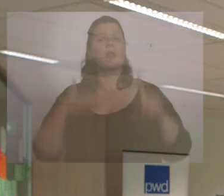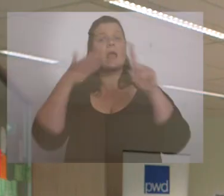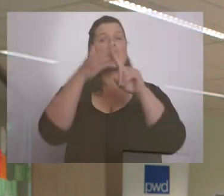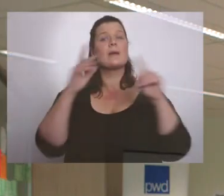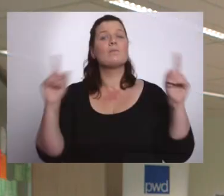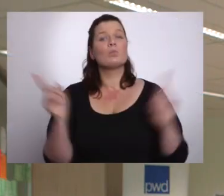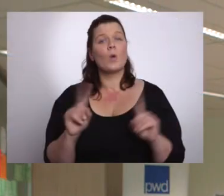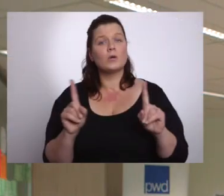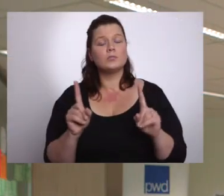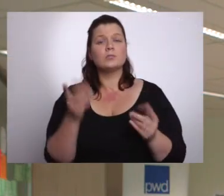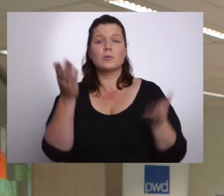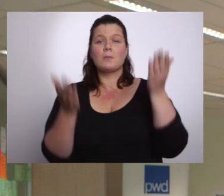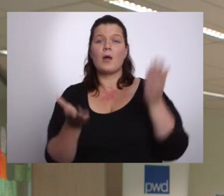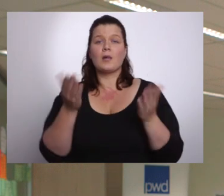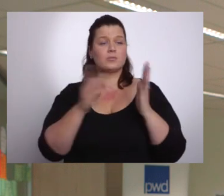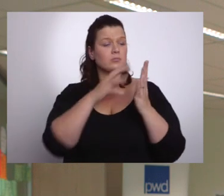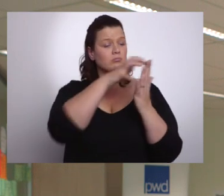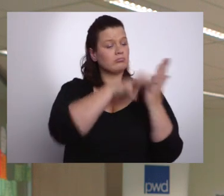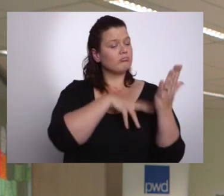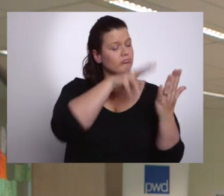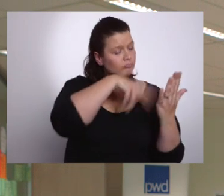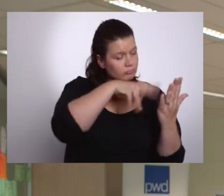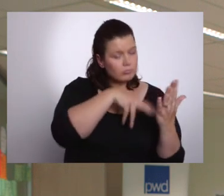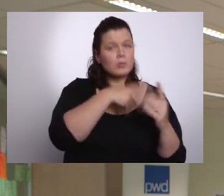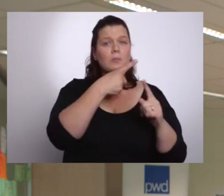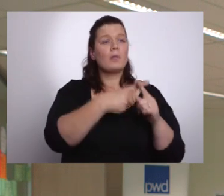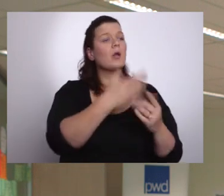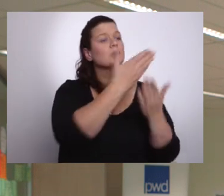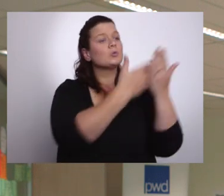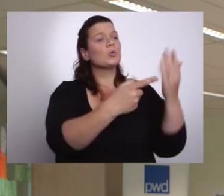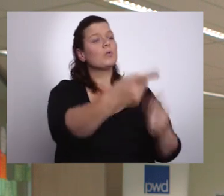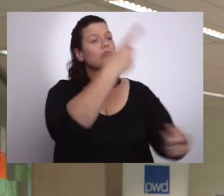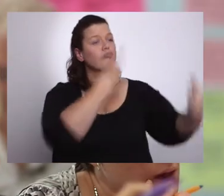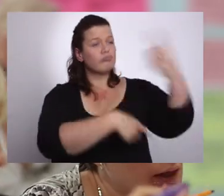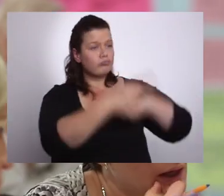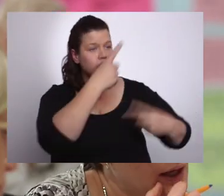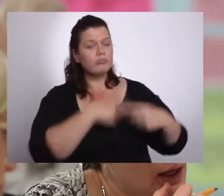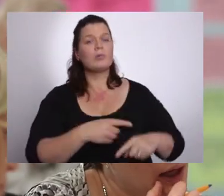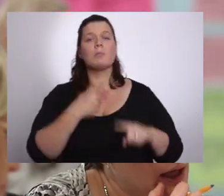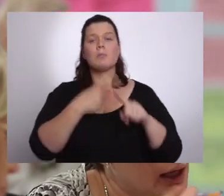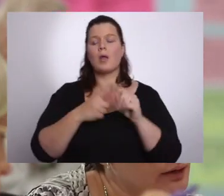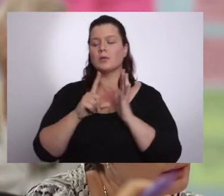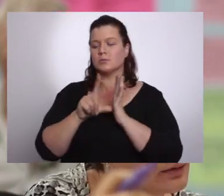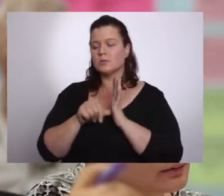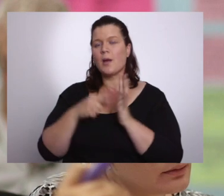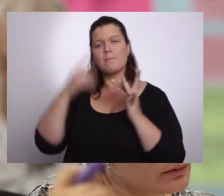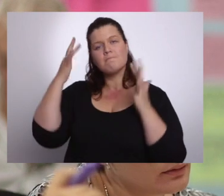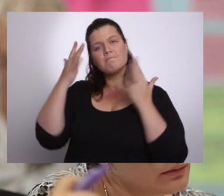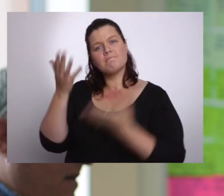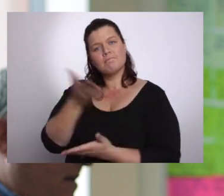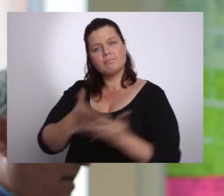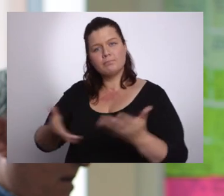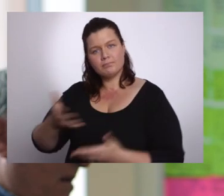of content, evidence provided and time to deliberate. And we try and match that time as best we can. So